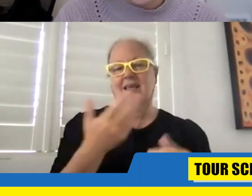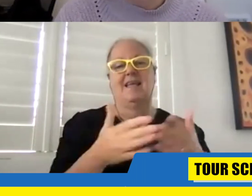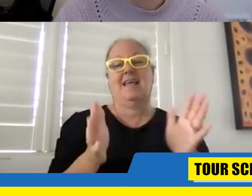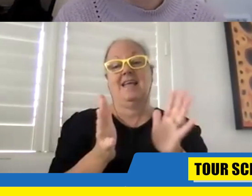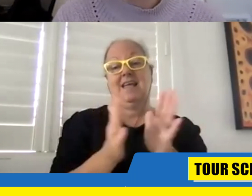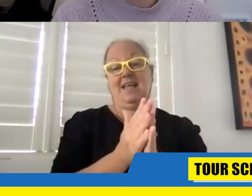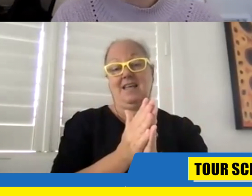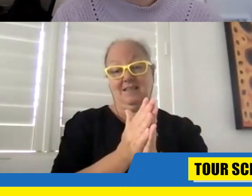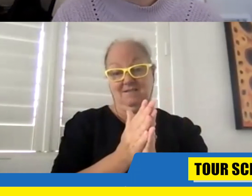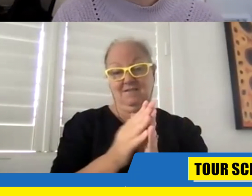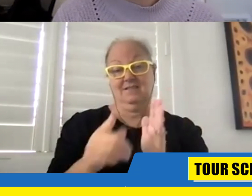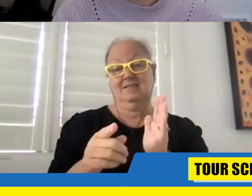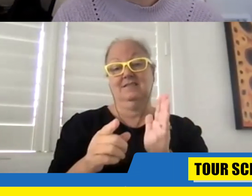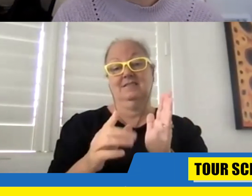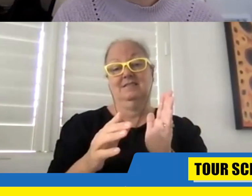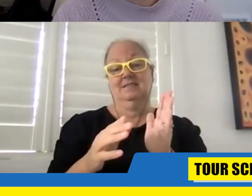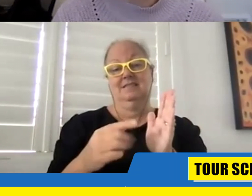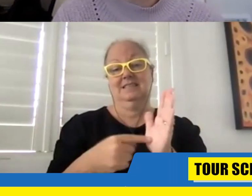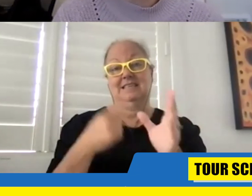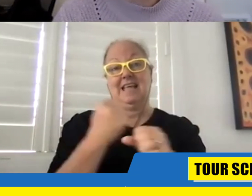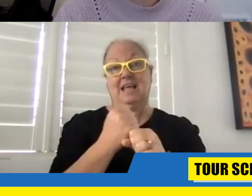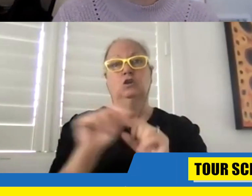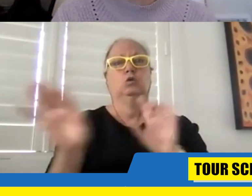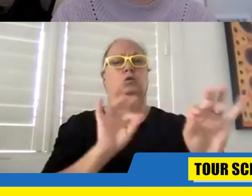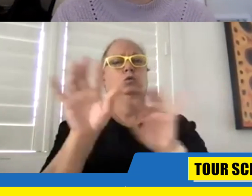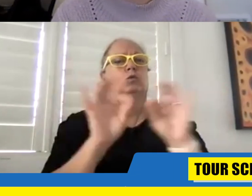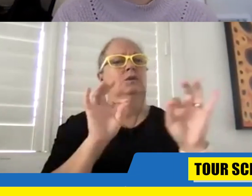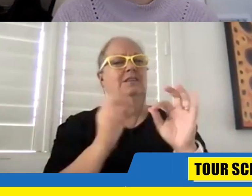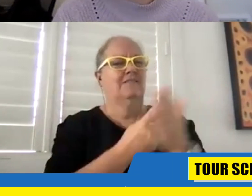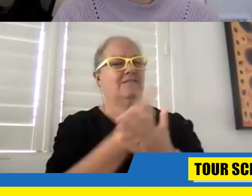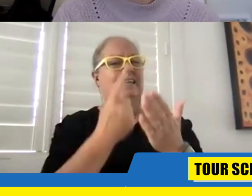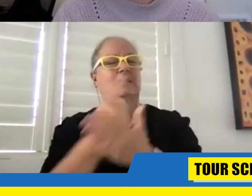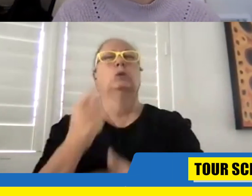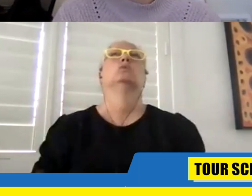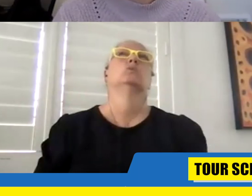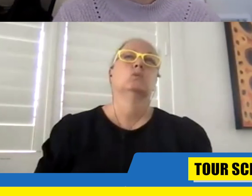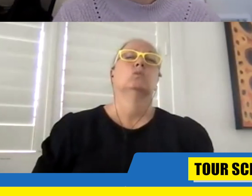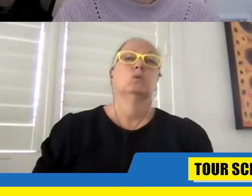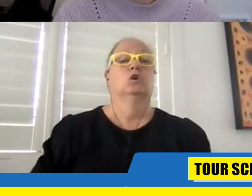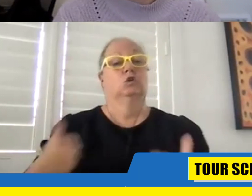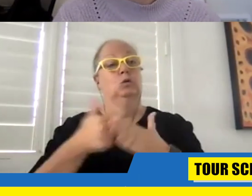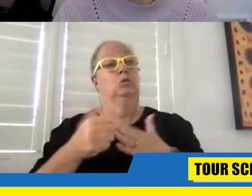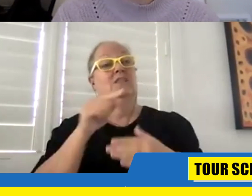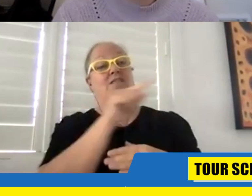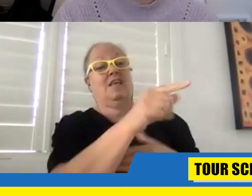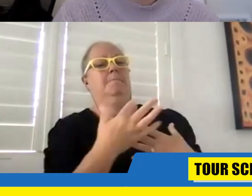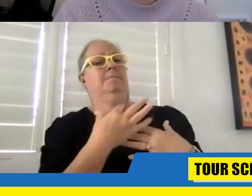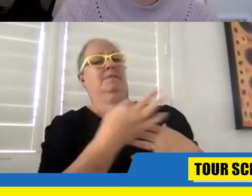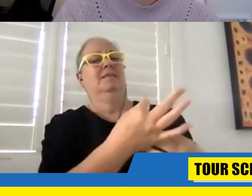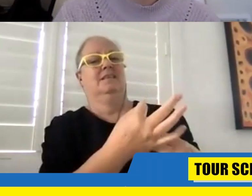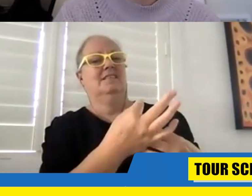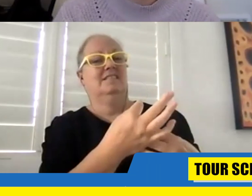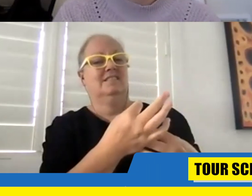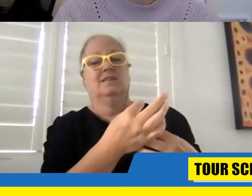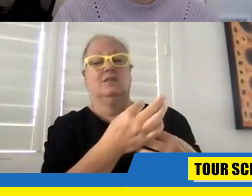program? Wow. Yeah, they're huge. They often choose us, not so much